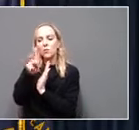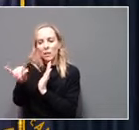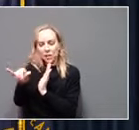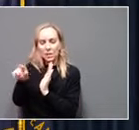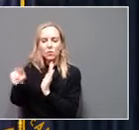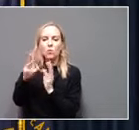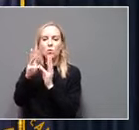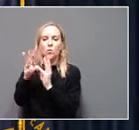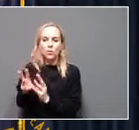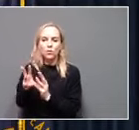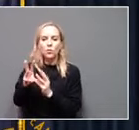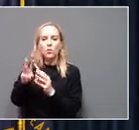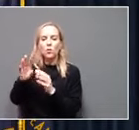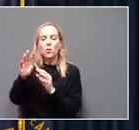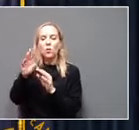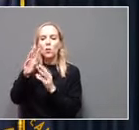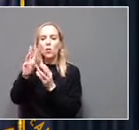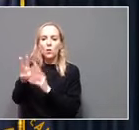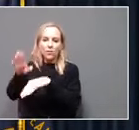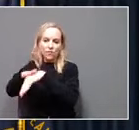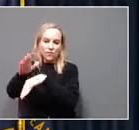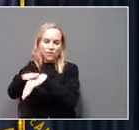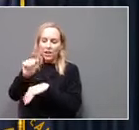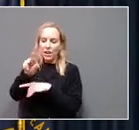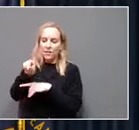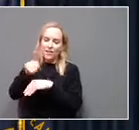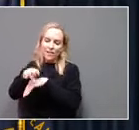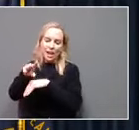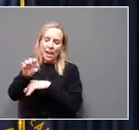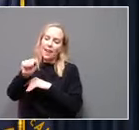weather advisory may be needed in additional Kentucky counties.